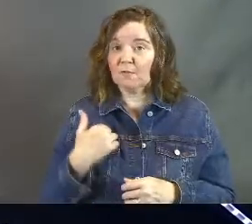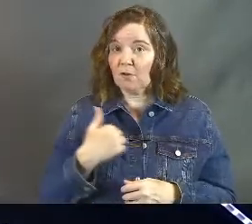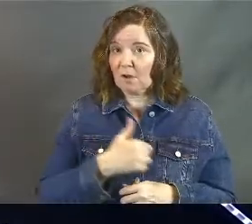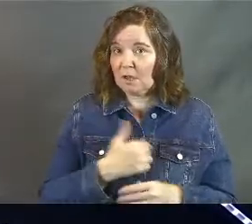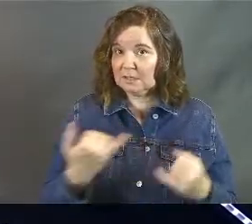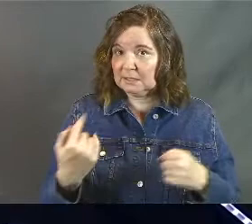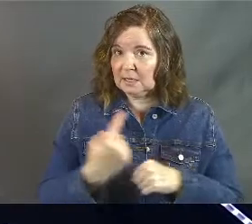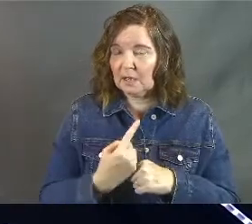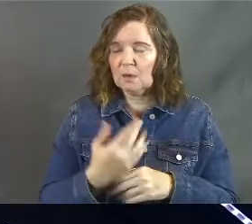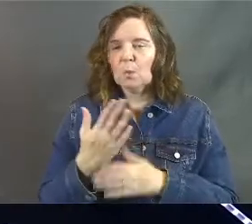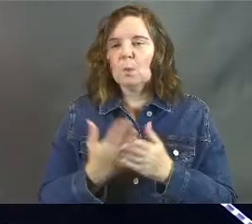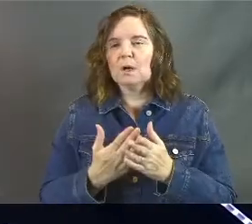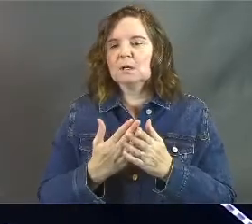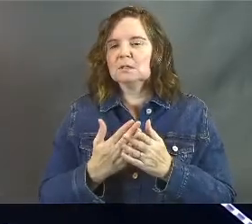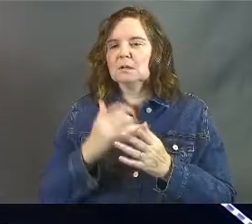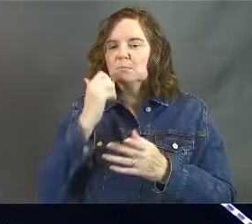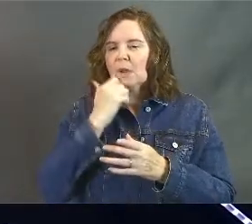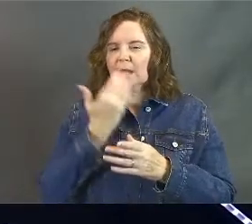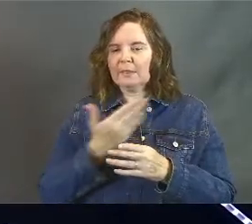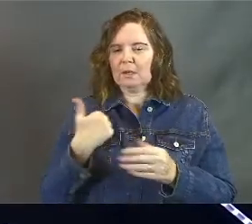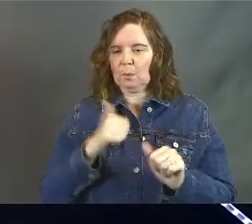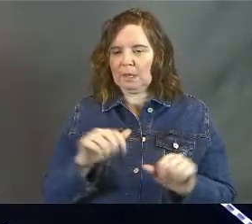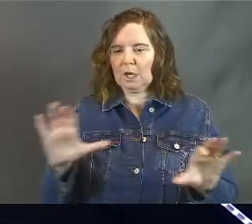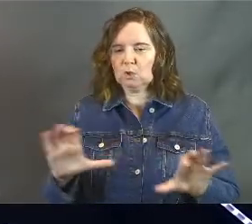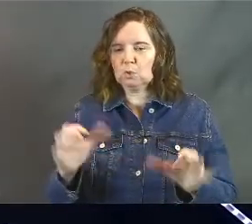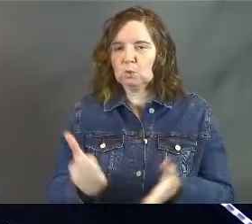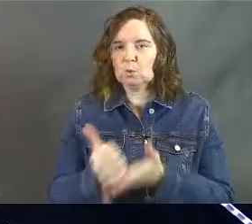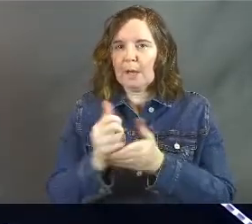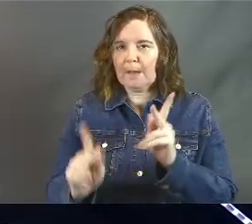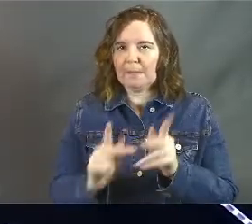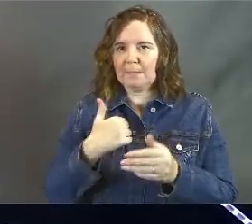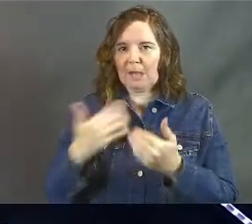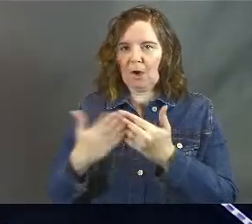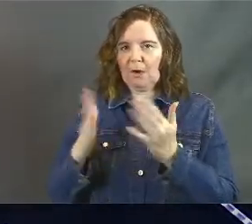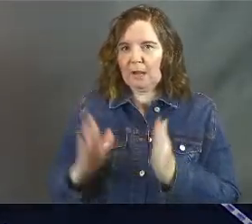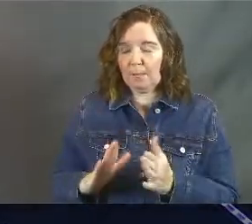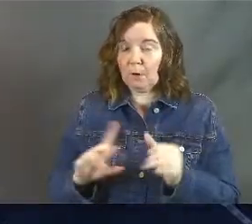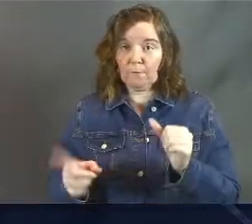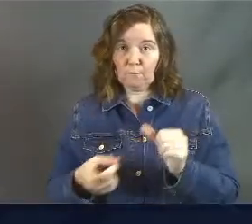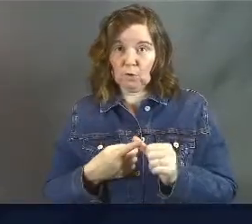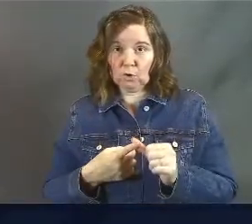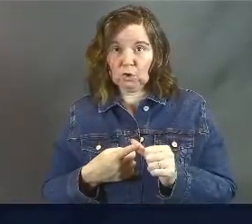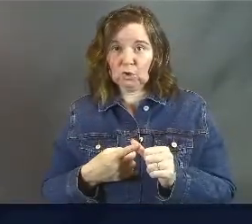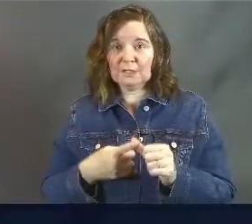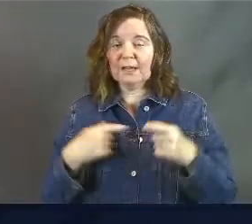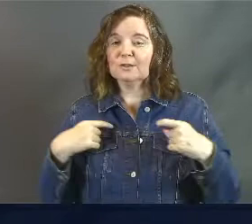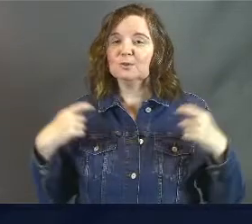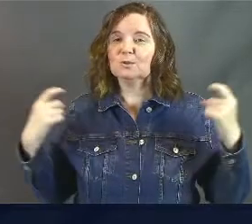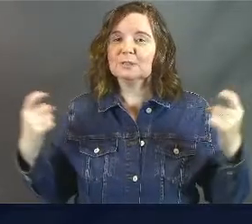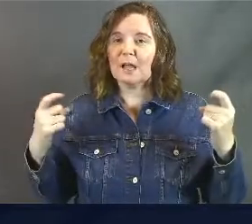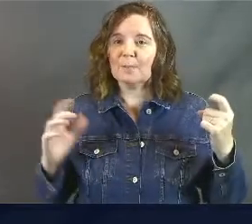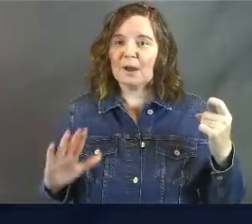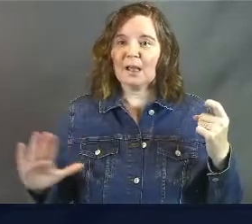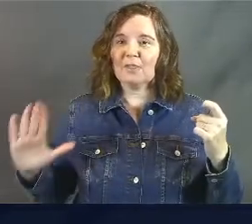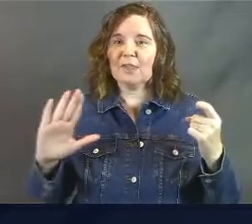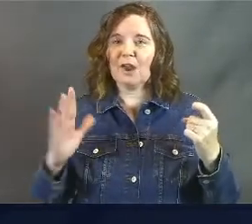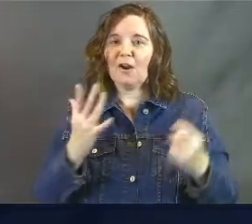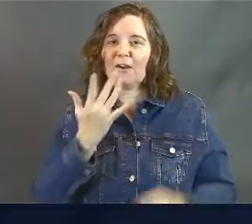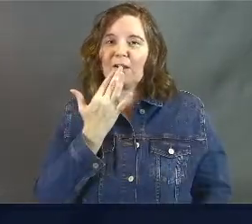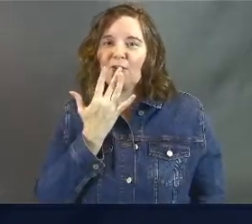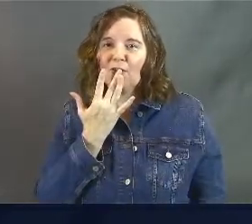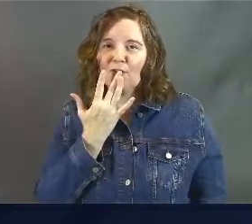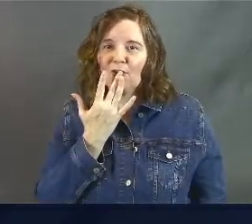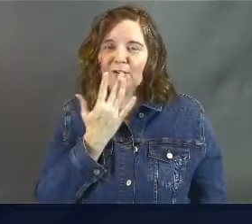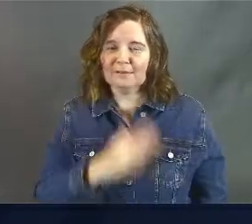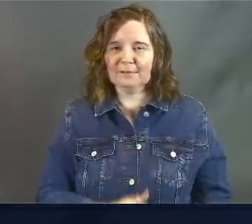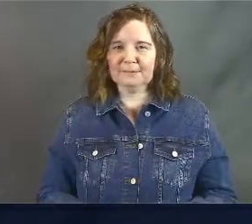us today, what are some practical things that we can do to help people be our neighbor? First one is to celebrate their color.